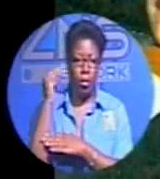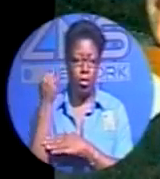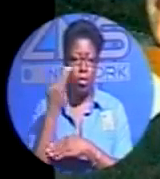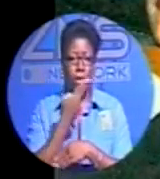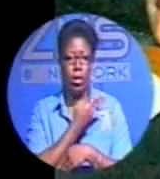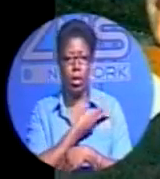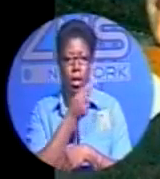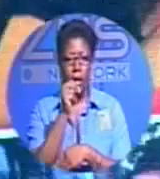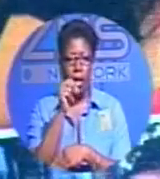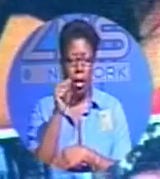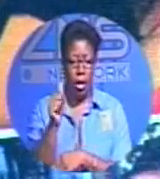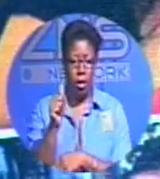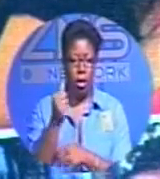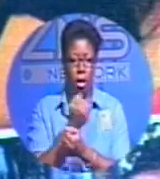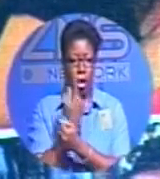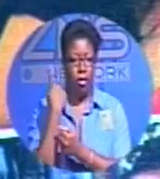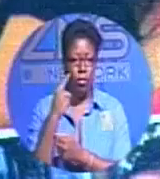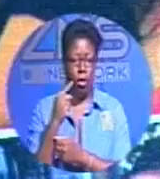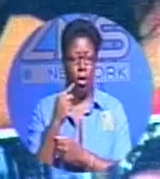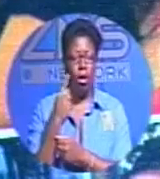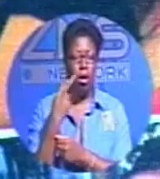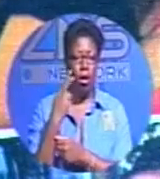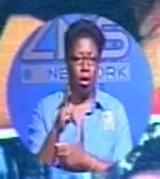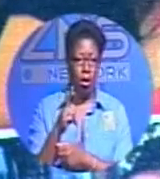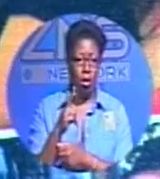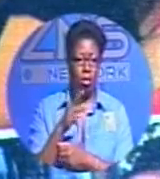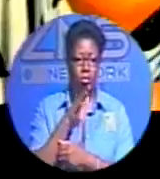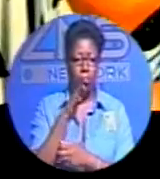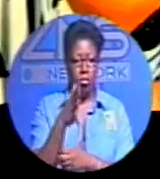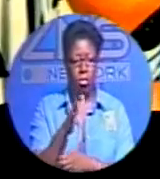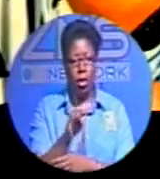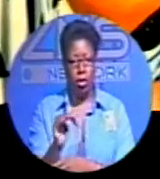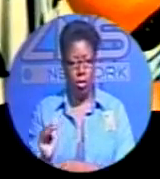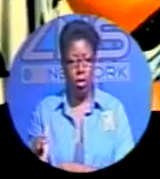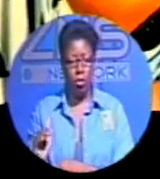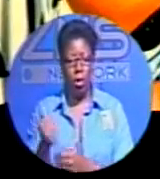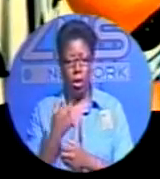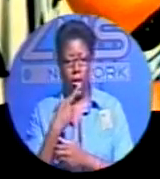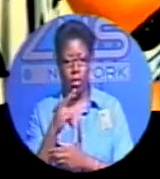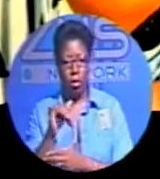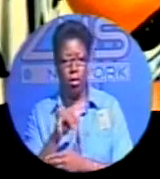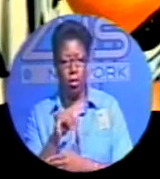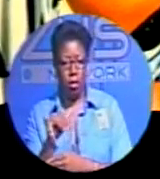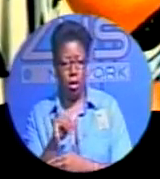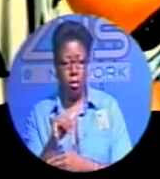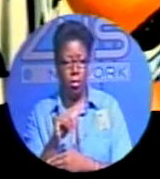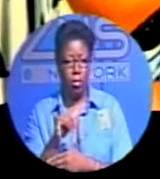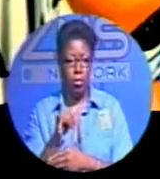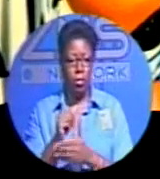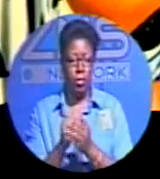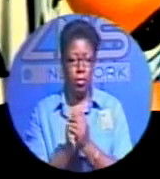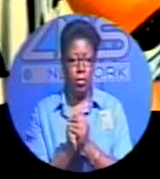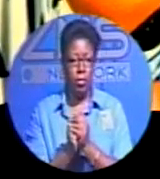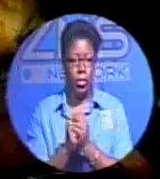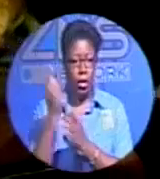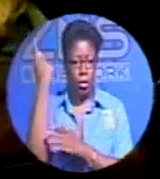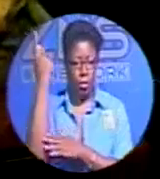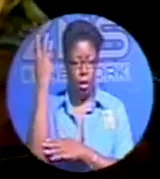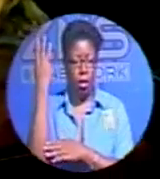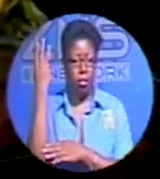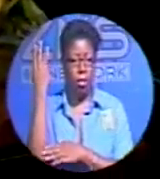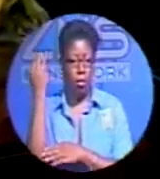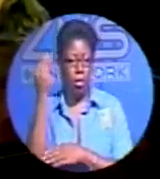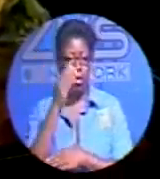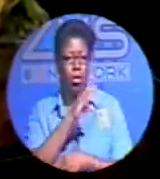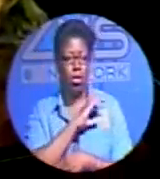her daughters, grandchildren, and great-grands was evident, and their love for her was also deep. Prime Minister Christie